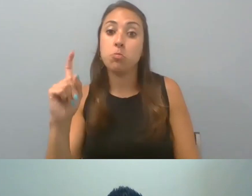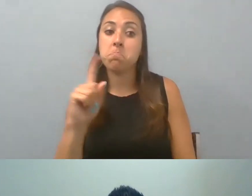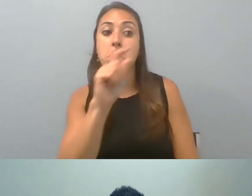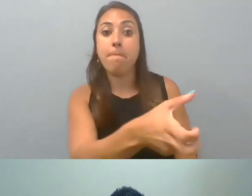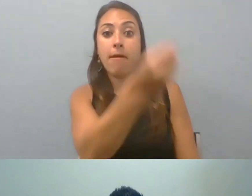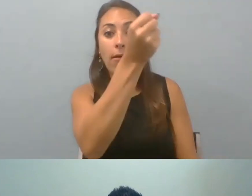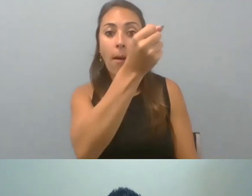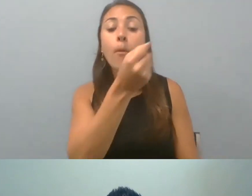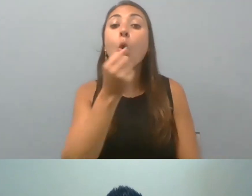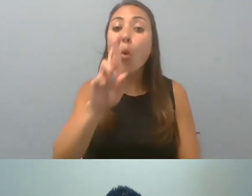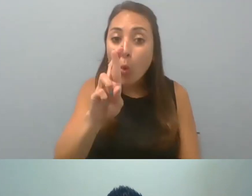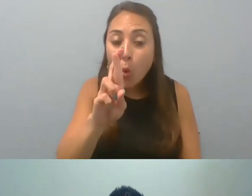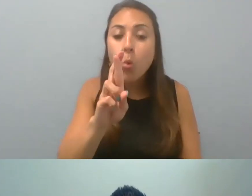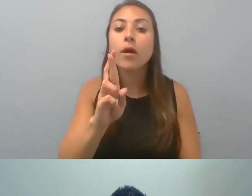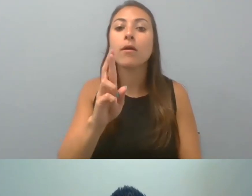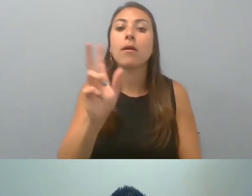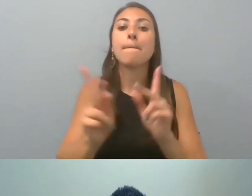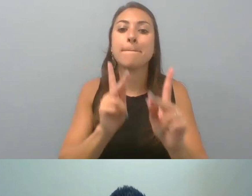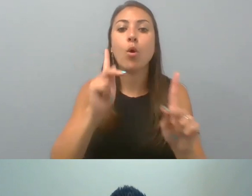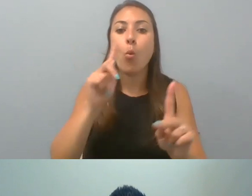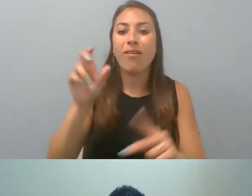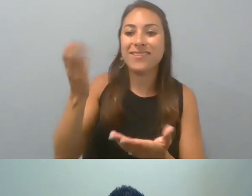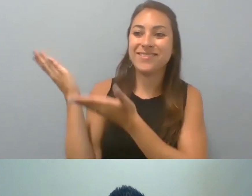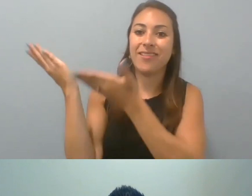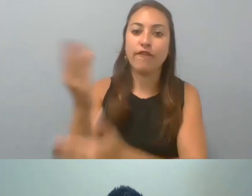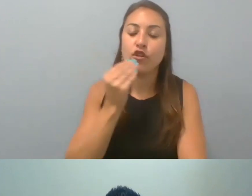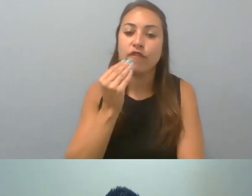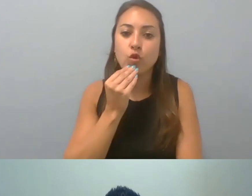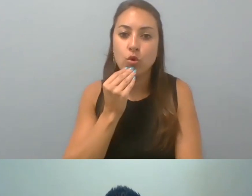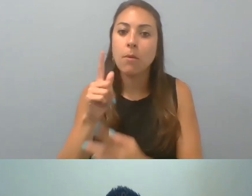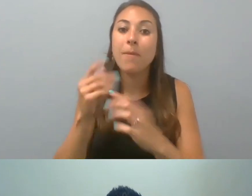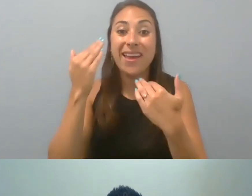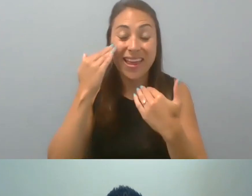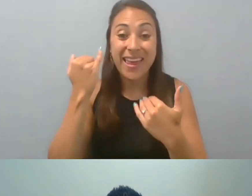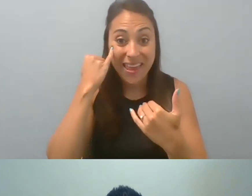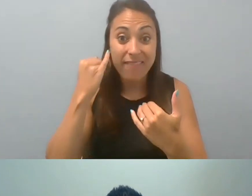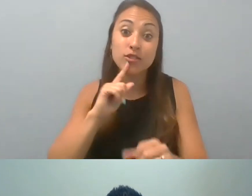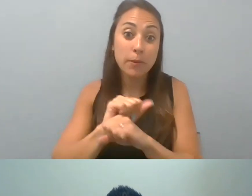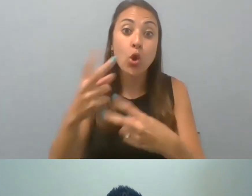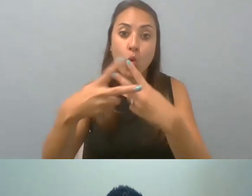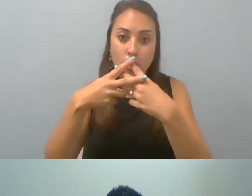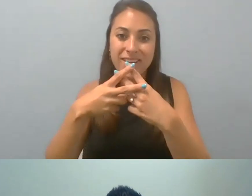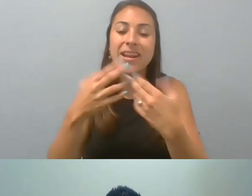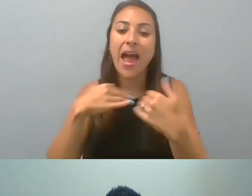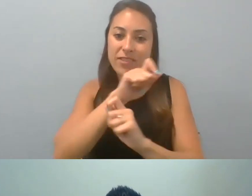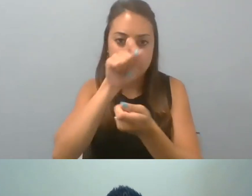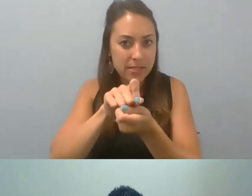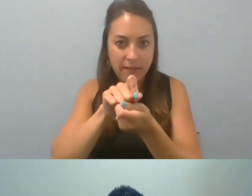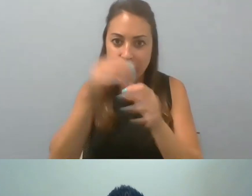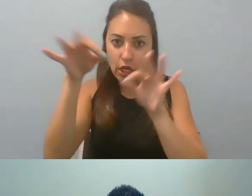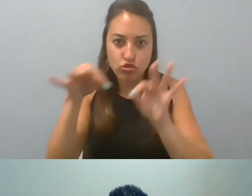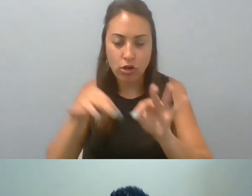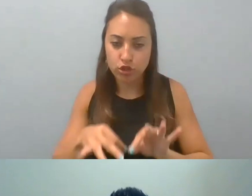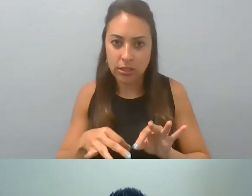into this quarantine housing, you are given very specific instructions. There's a whole website that is only offered to these students